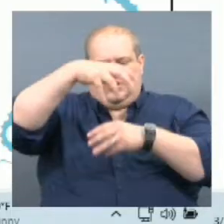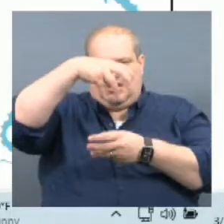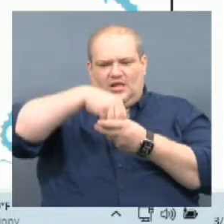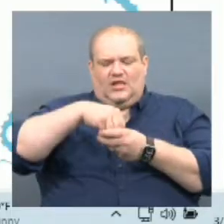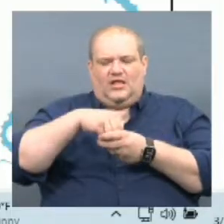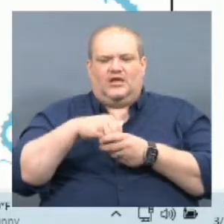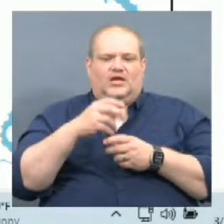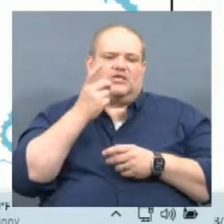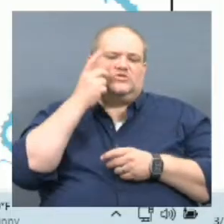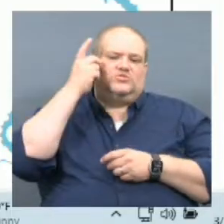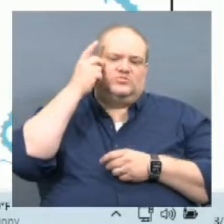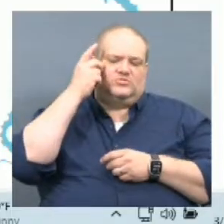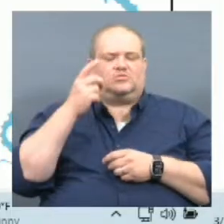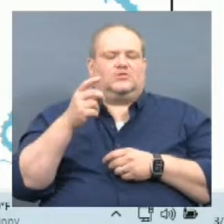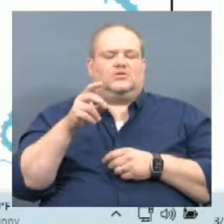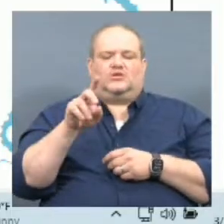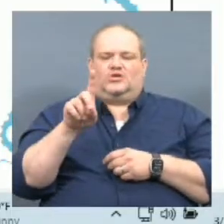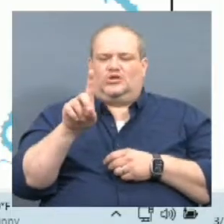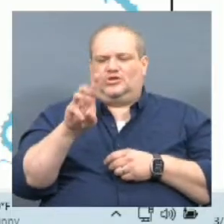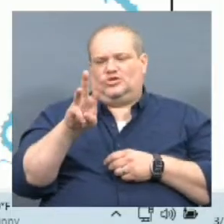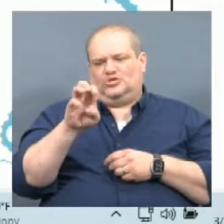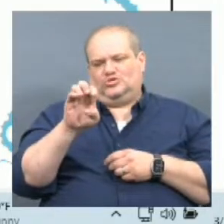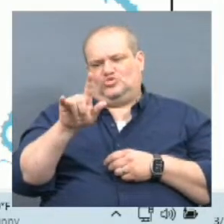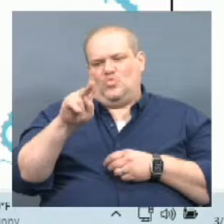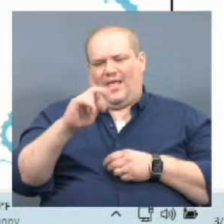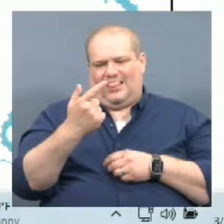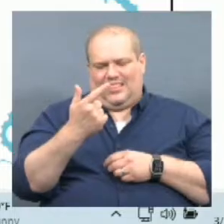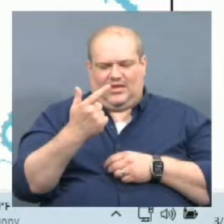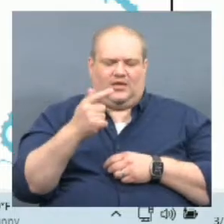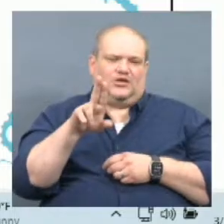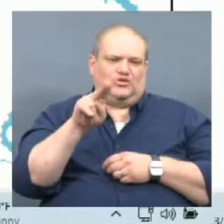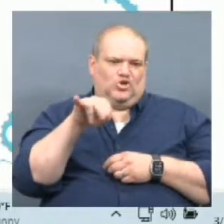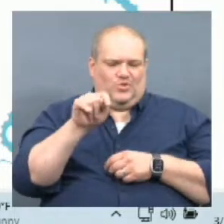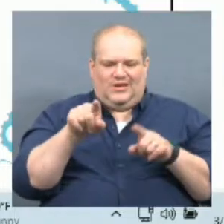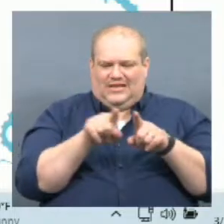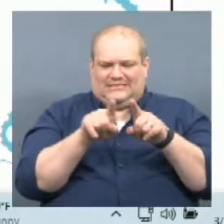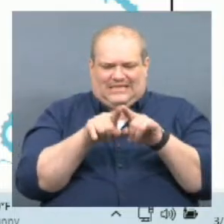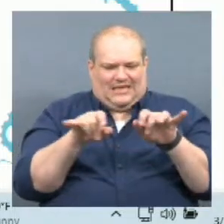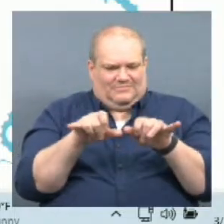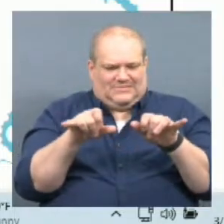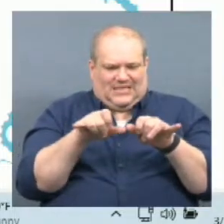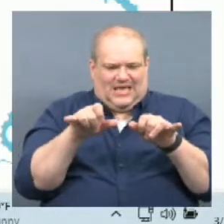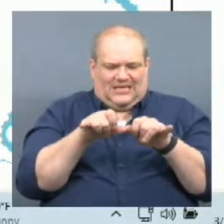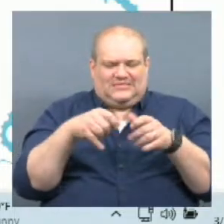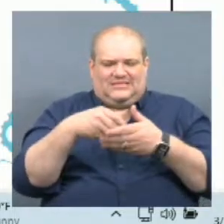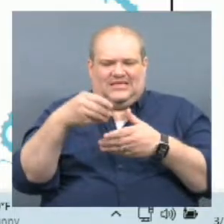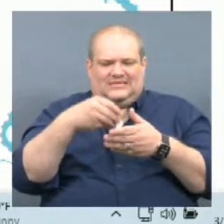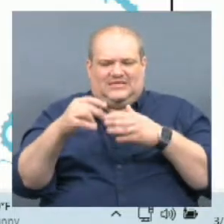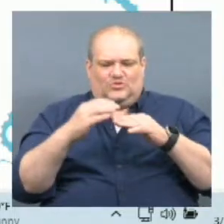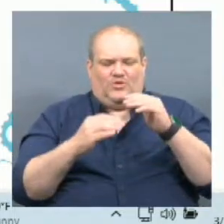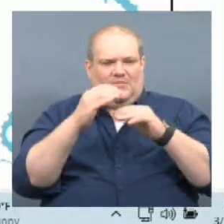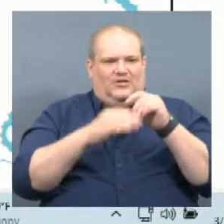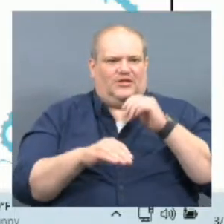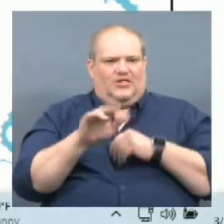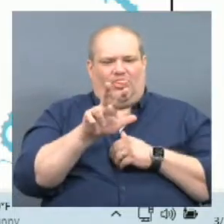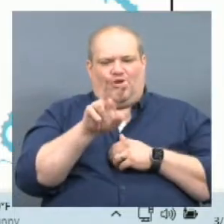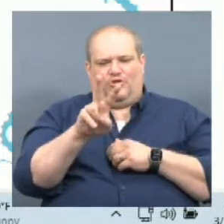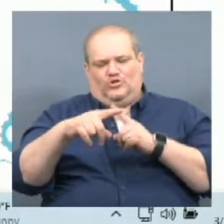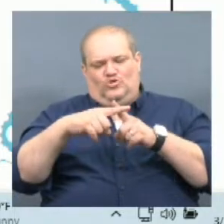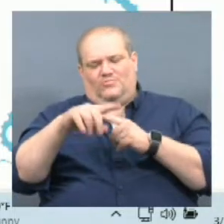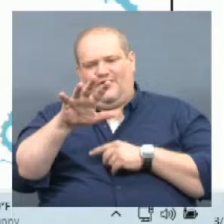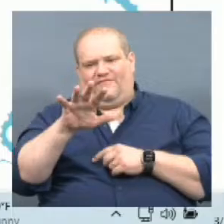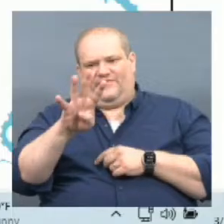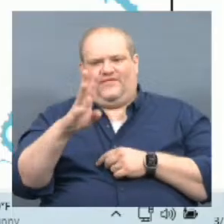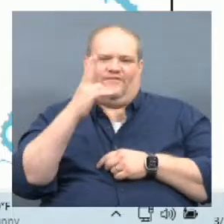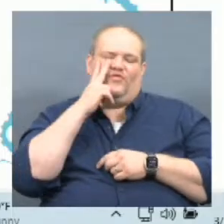an accessory dwelling unit. The proposed dwelling will have the same size as the accessory building, 32 by 54, and will